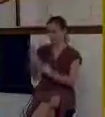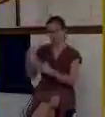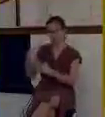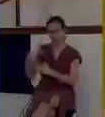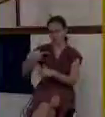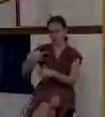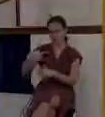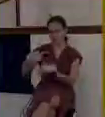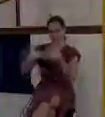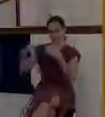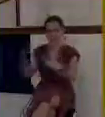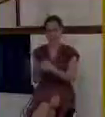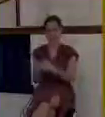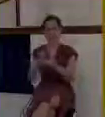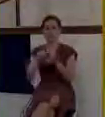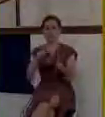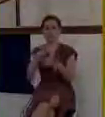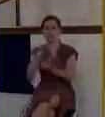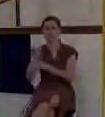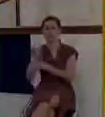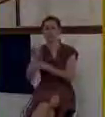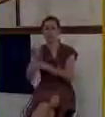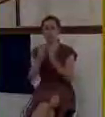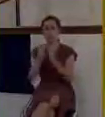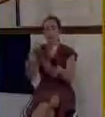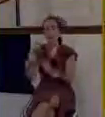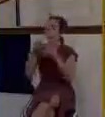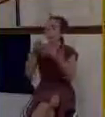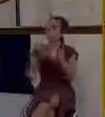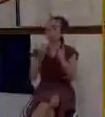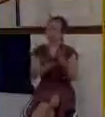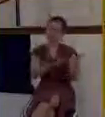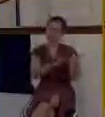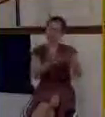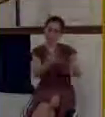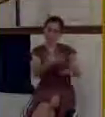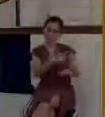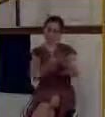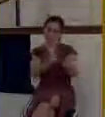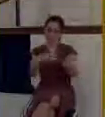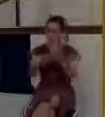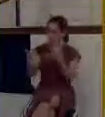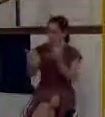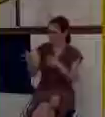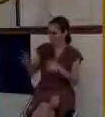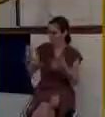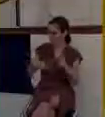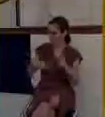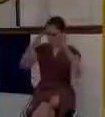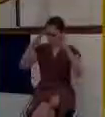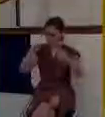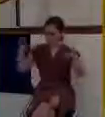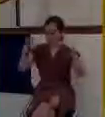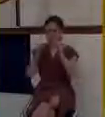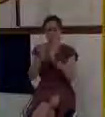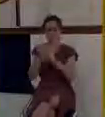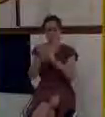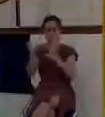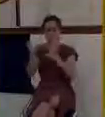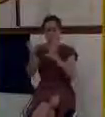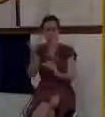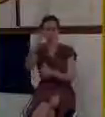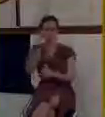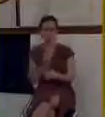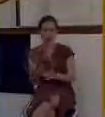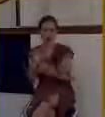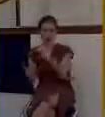says, "As touching the dead, that they rise, have you not read in the book of Moses how in the bush God spake unto him,